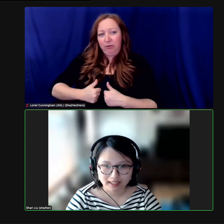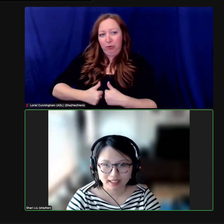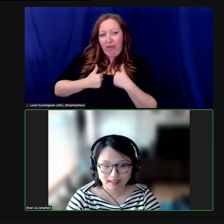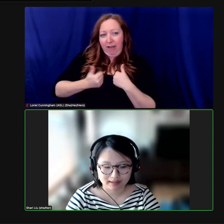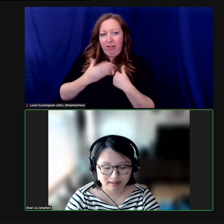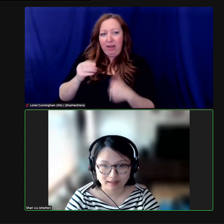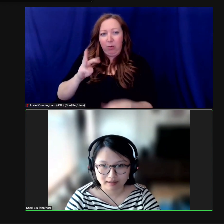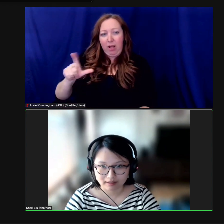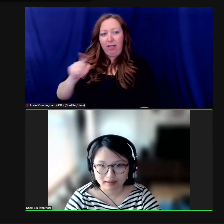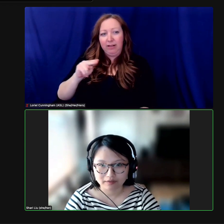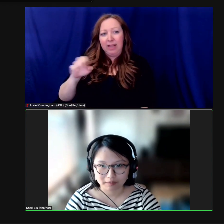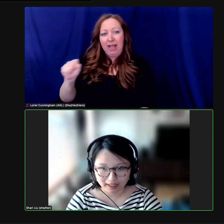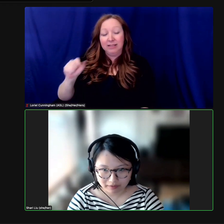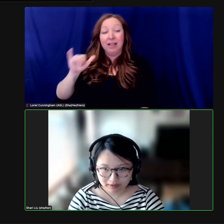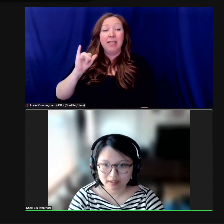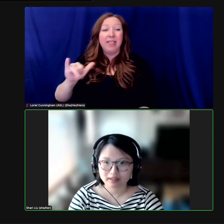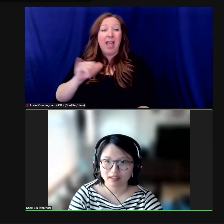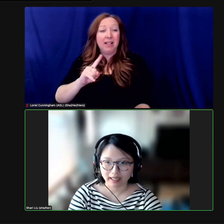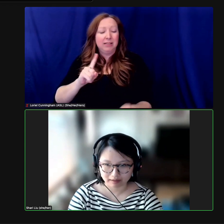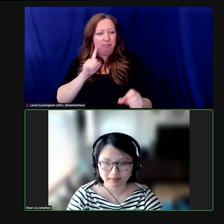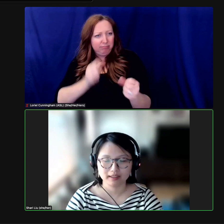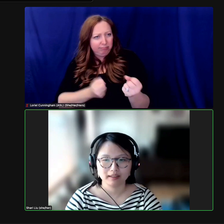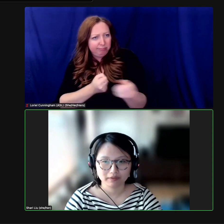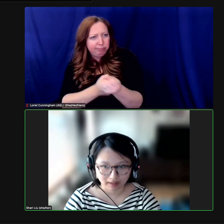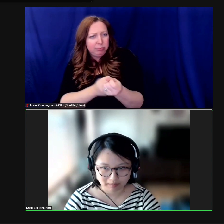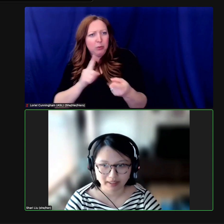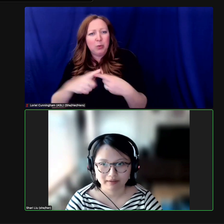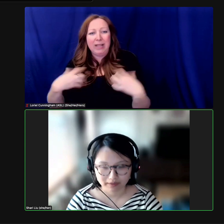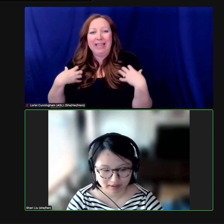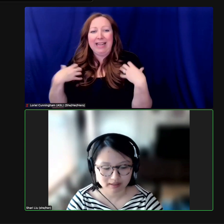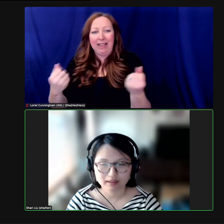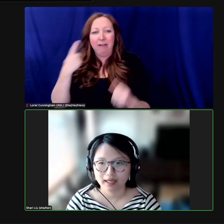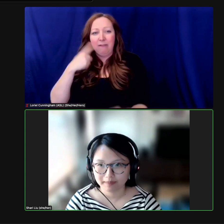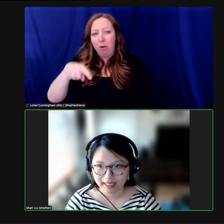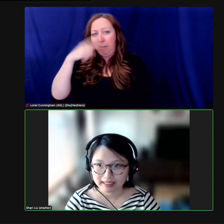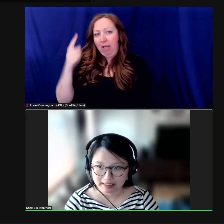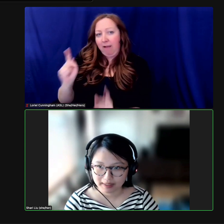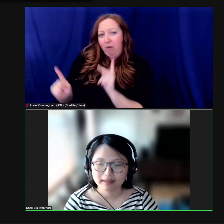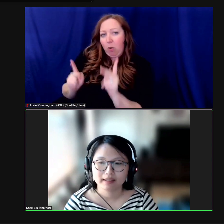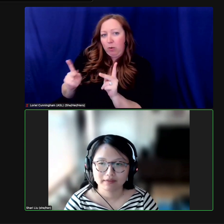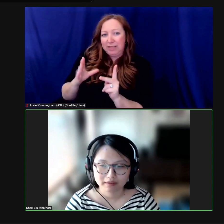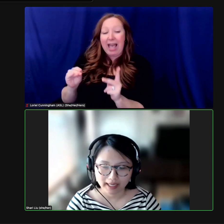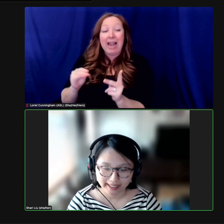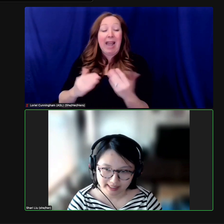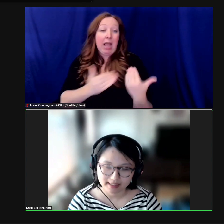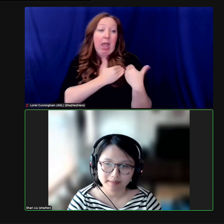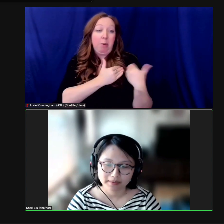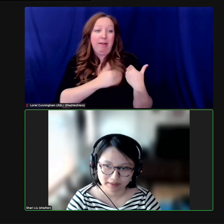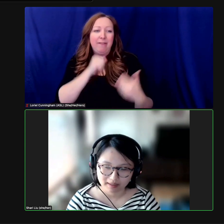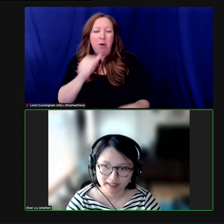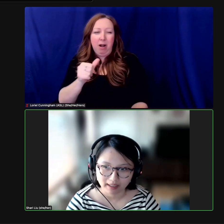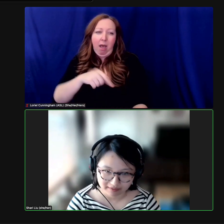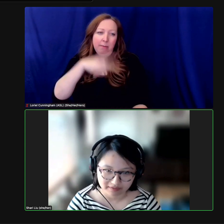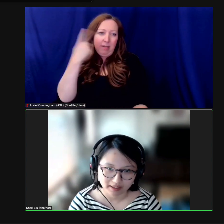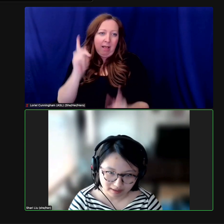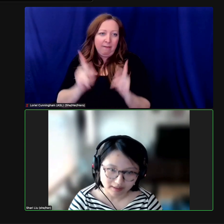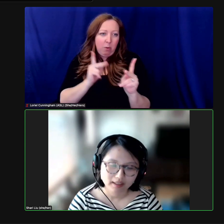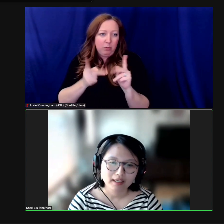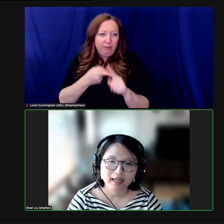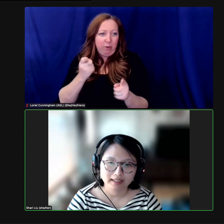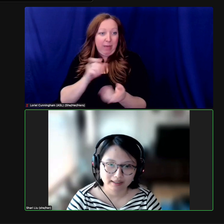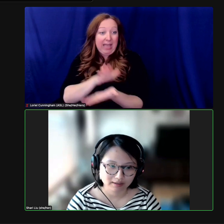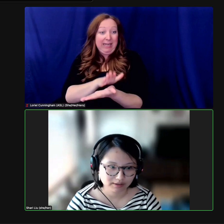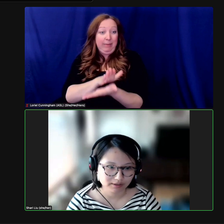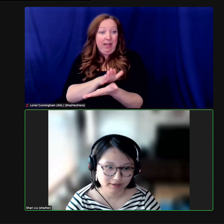which is dedicated to healing for Black folks and accountability for non-Black folks in academia. They have excellent programming every